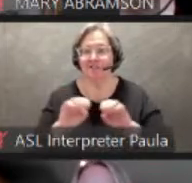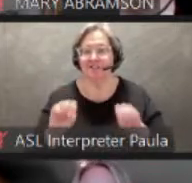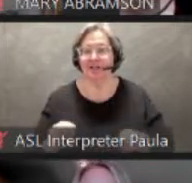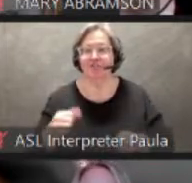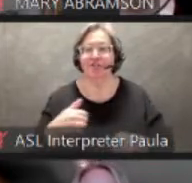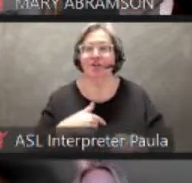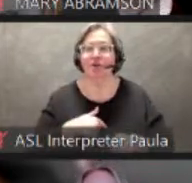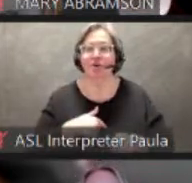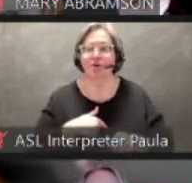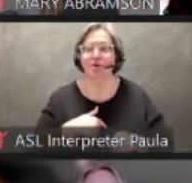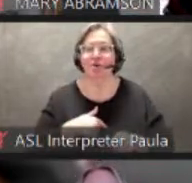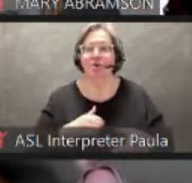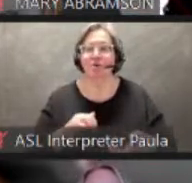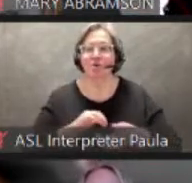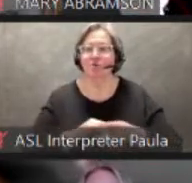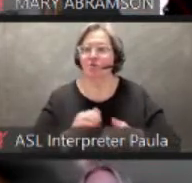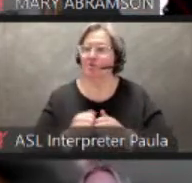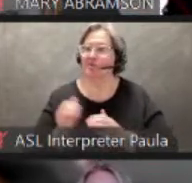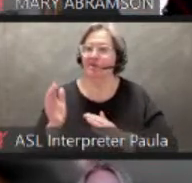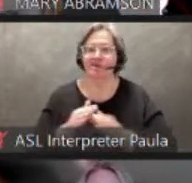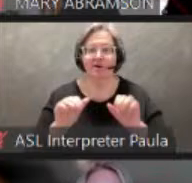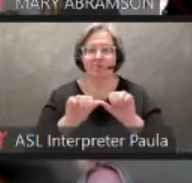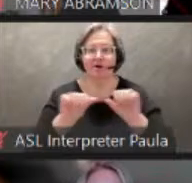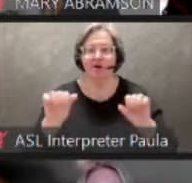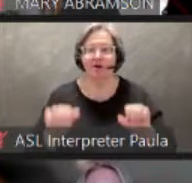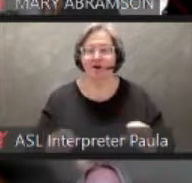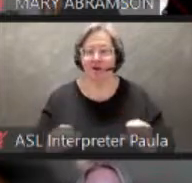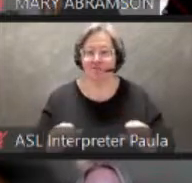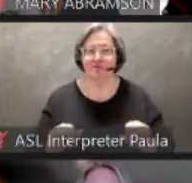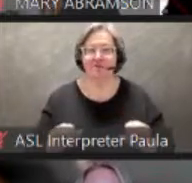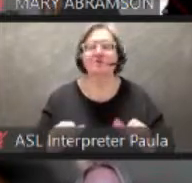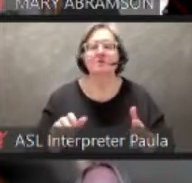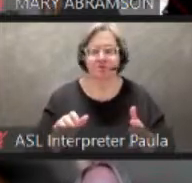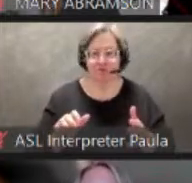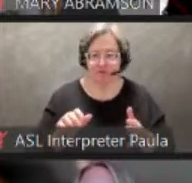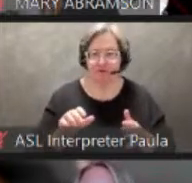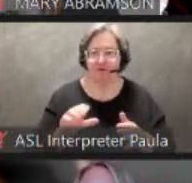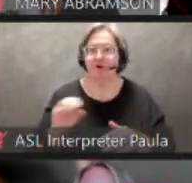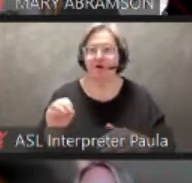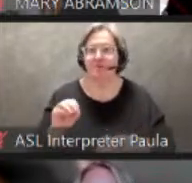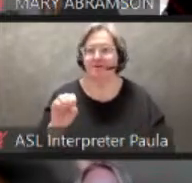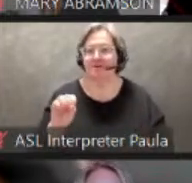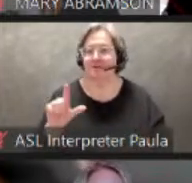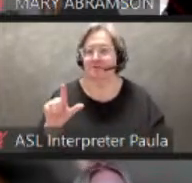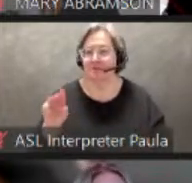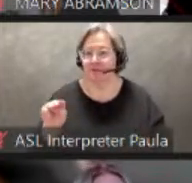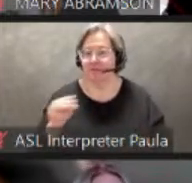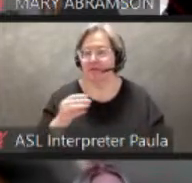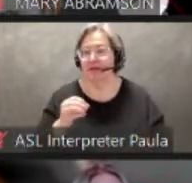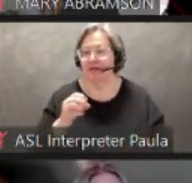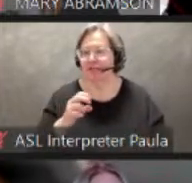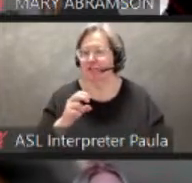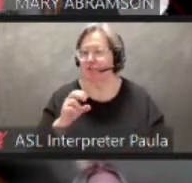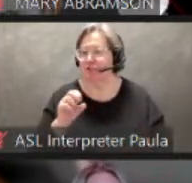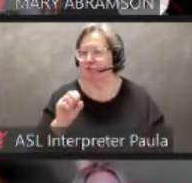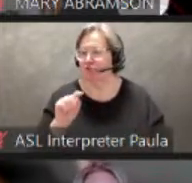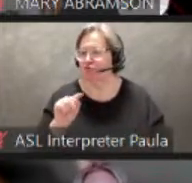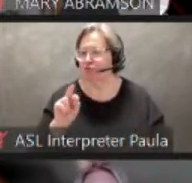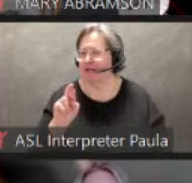with world-renowned architectural firm SOM and Trans Systems to do the design.